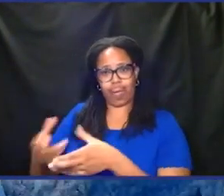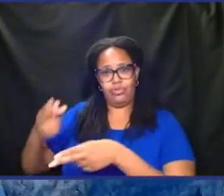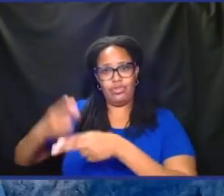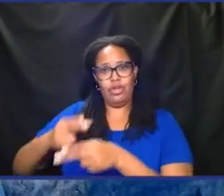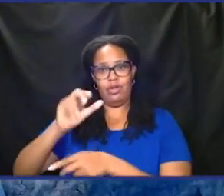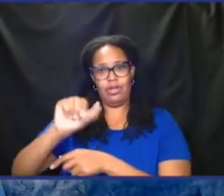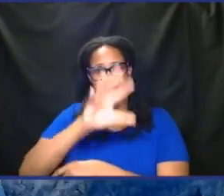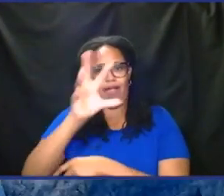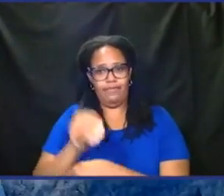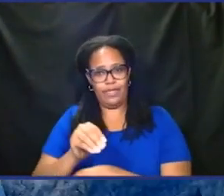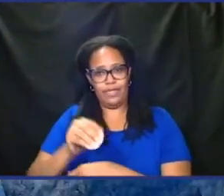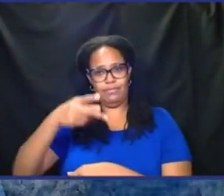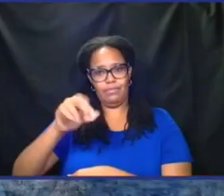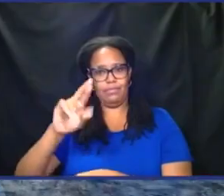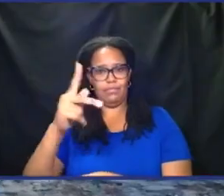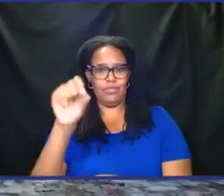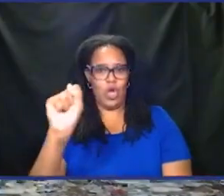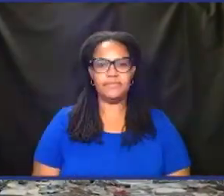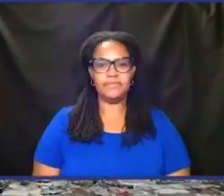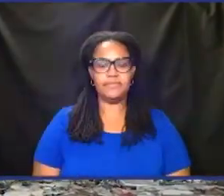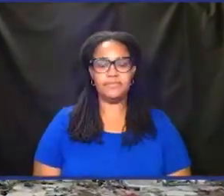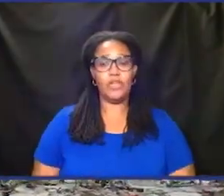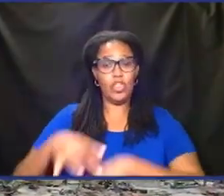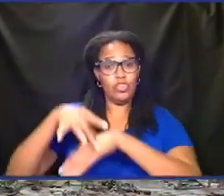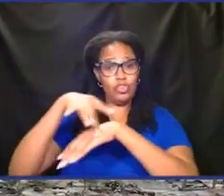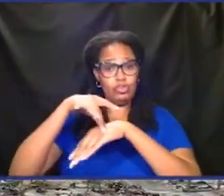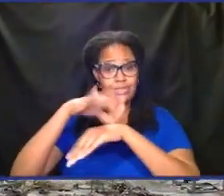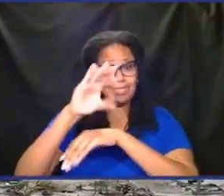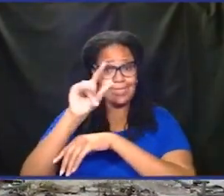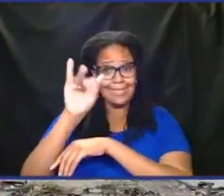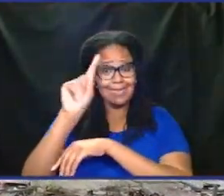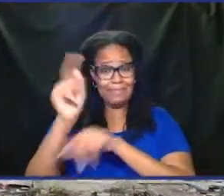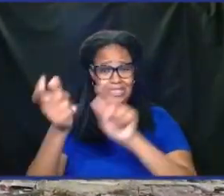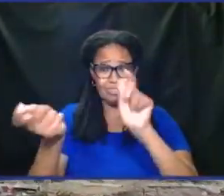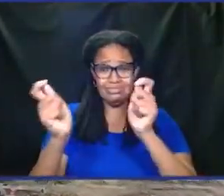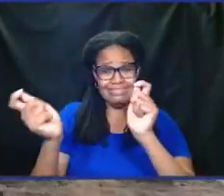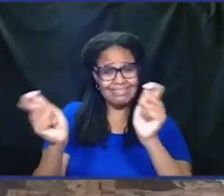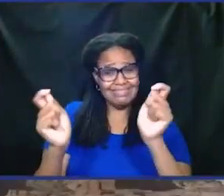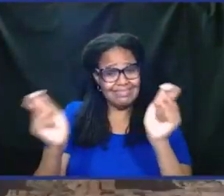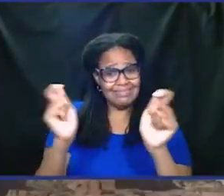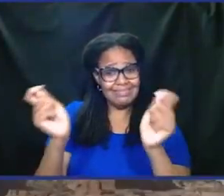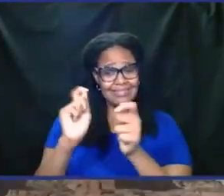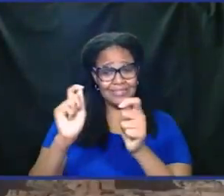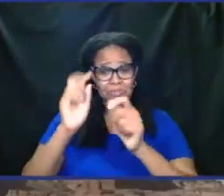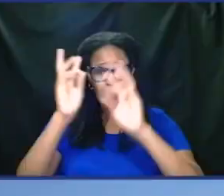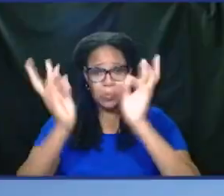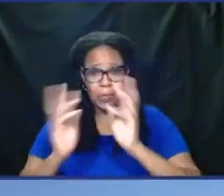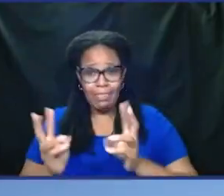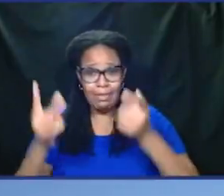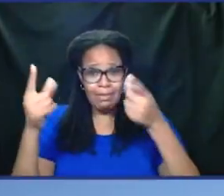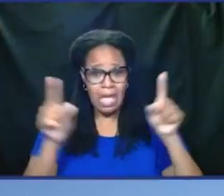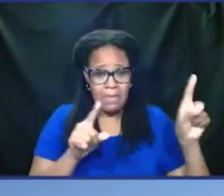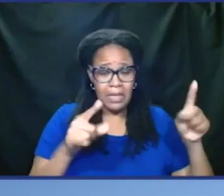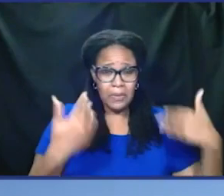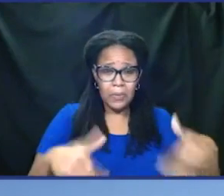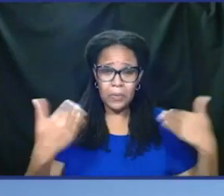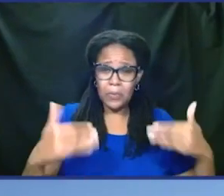The Earth's climate is changing. Weather events are growing more extreme. Droughts are more